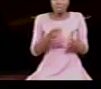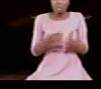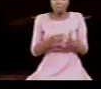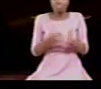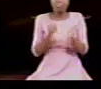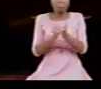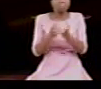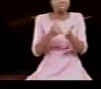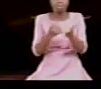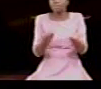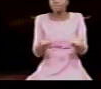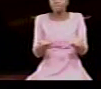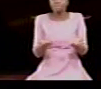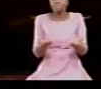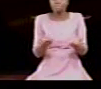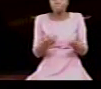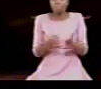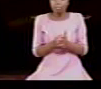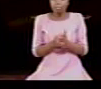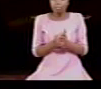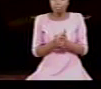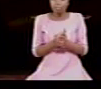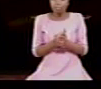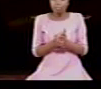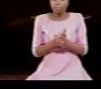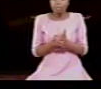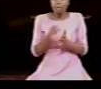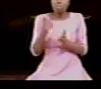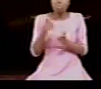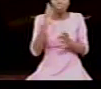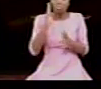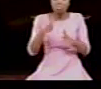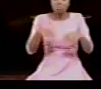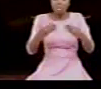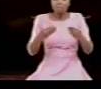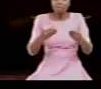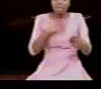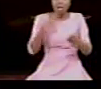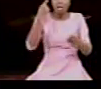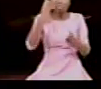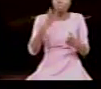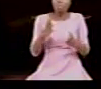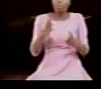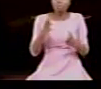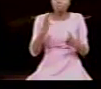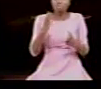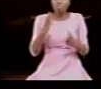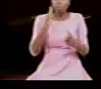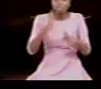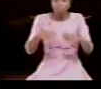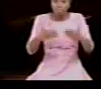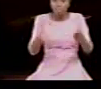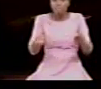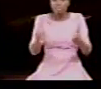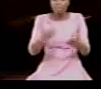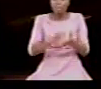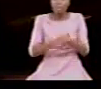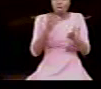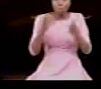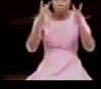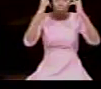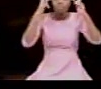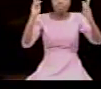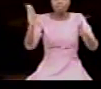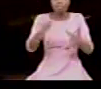it. And some will deliberately give, and God prospers them. As you give, you prosper, you